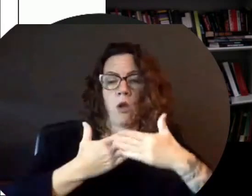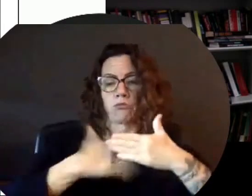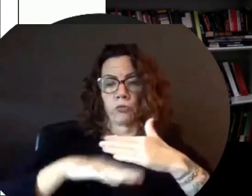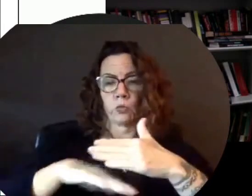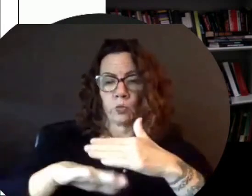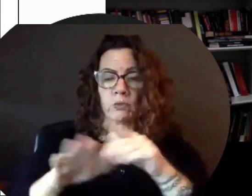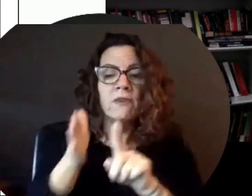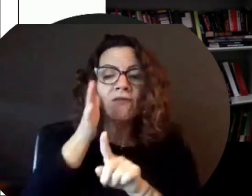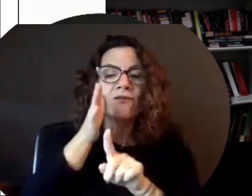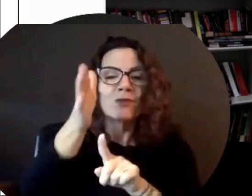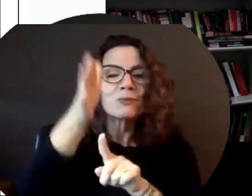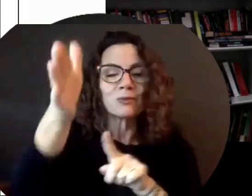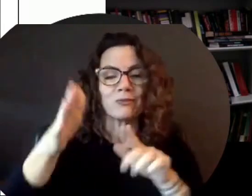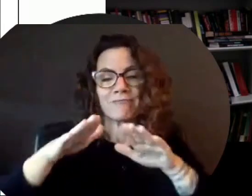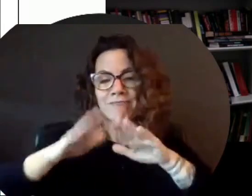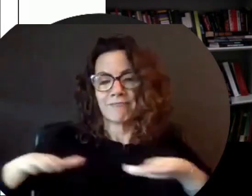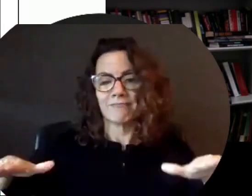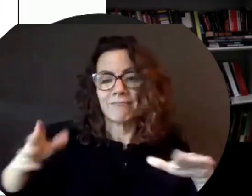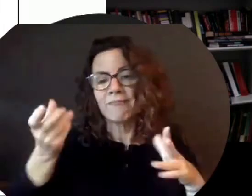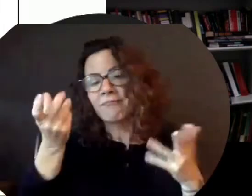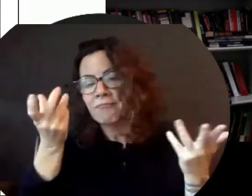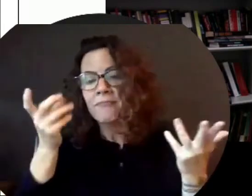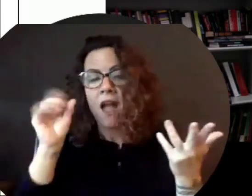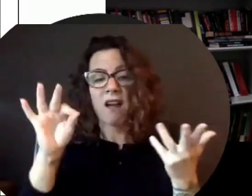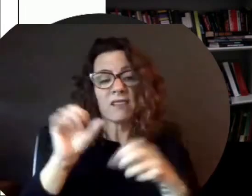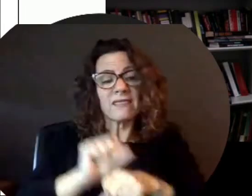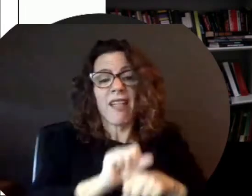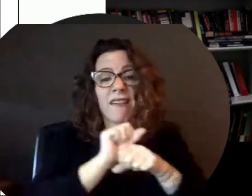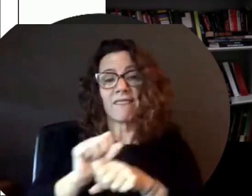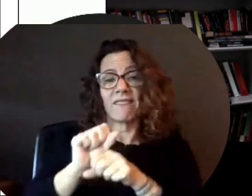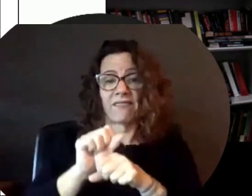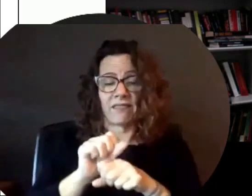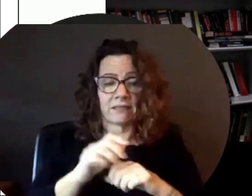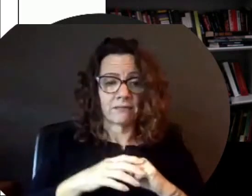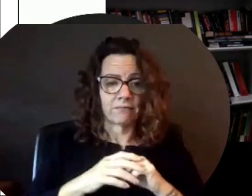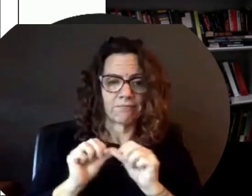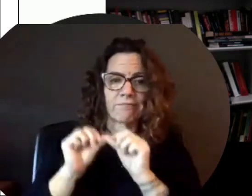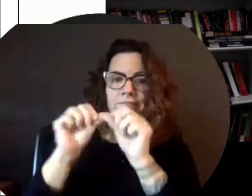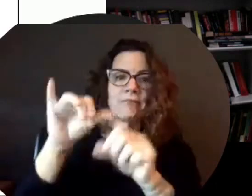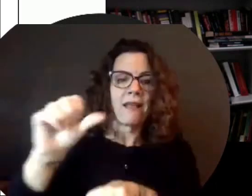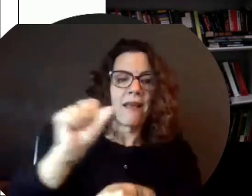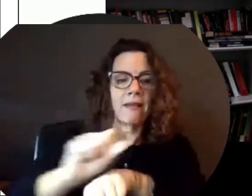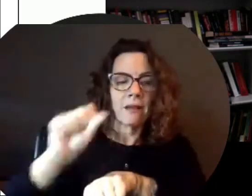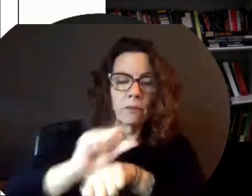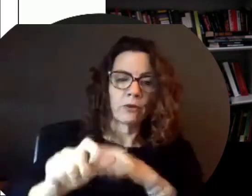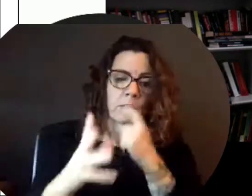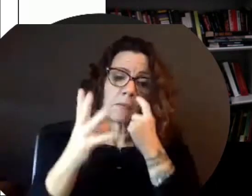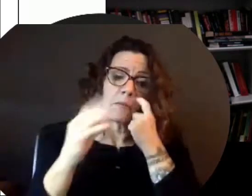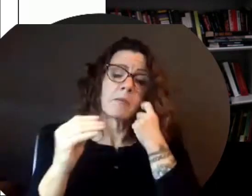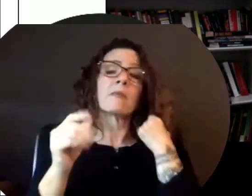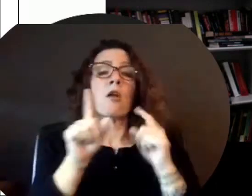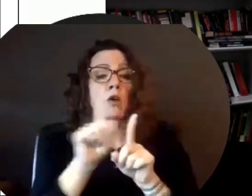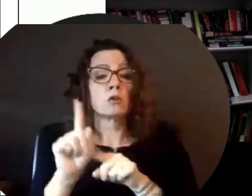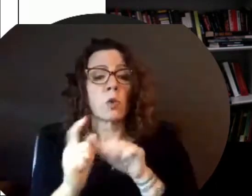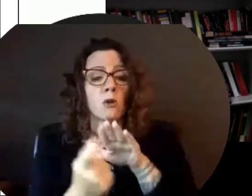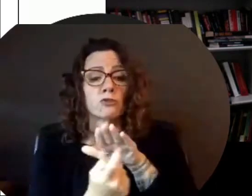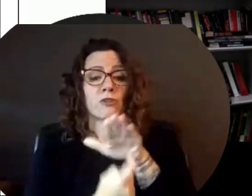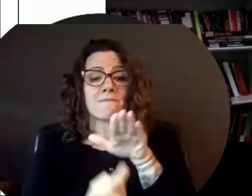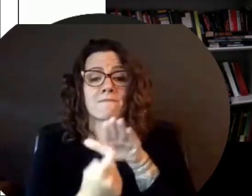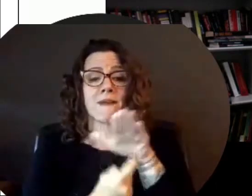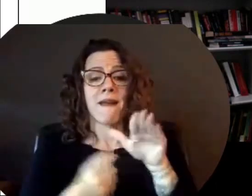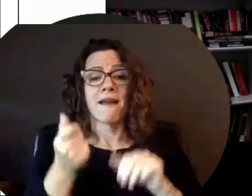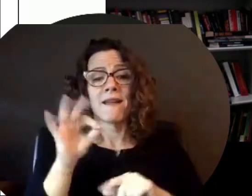and strip mining in the 1990s, right? Dolores Williams makes the connection between how those are